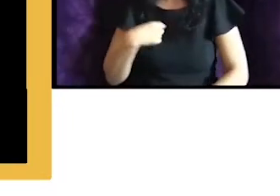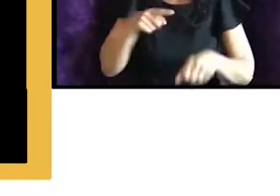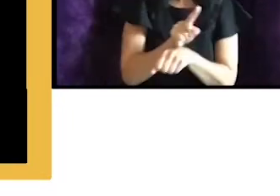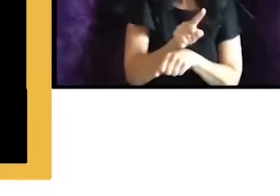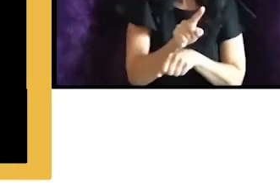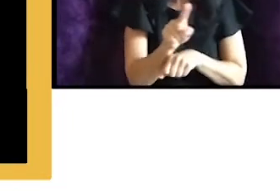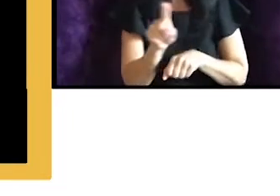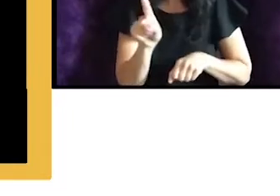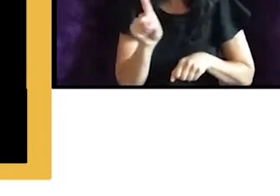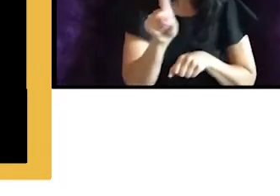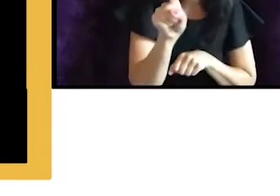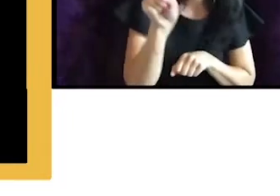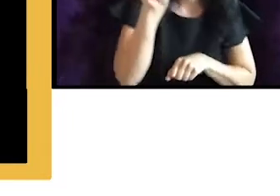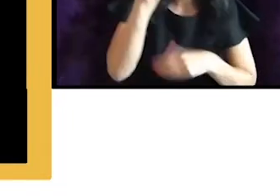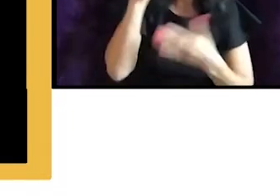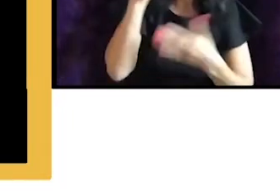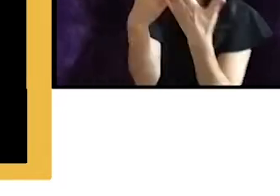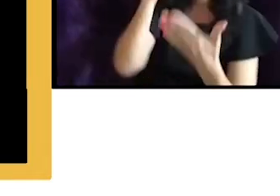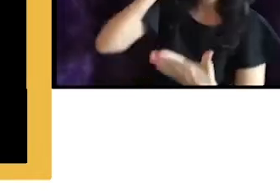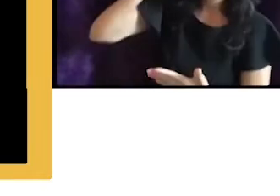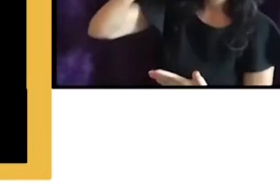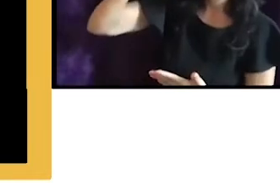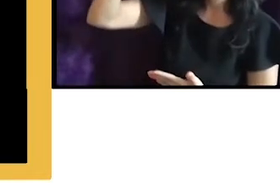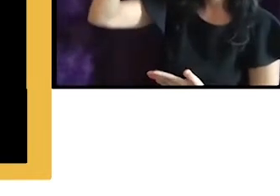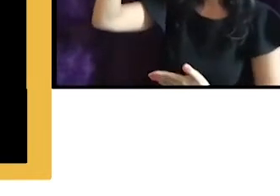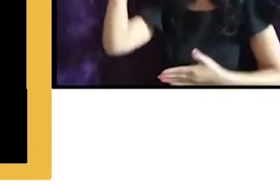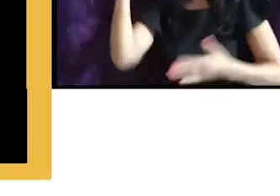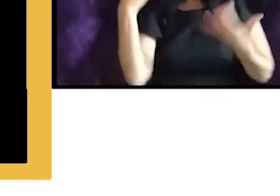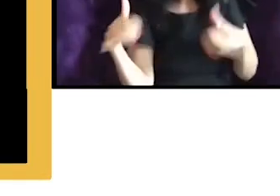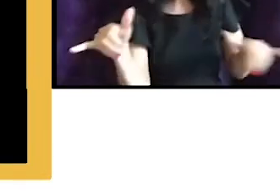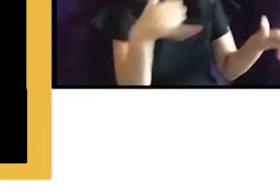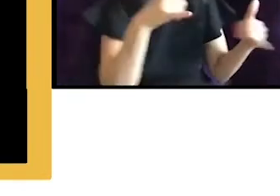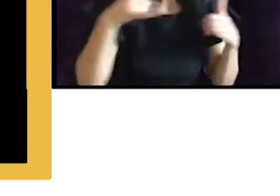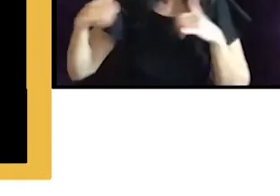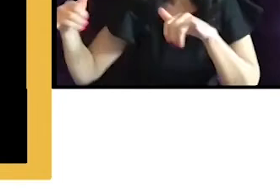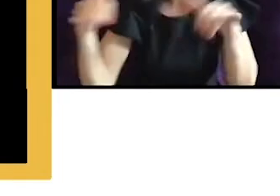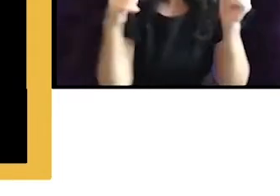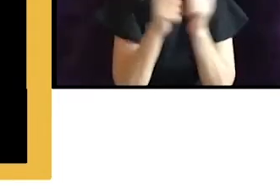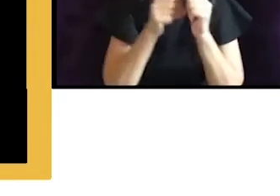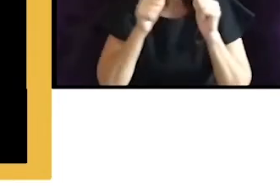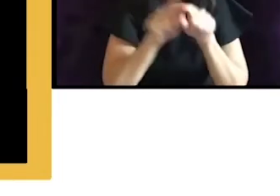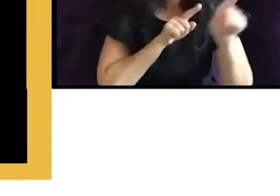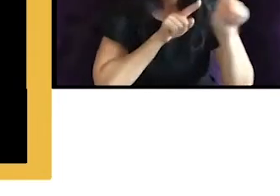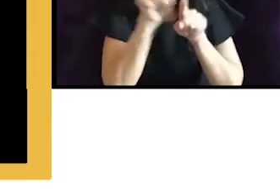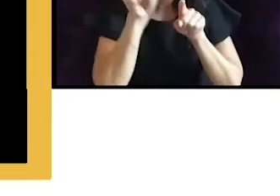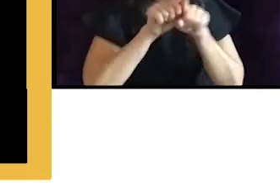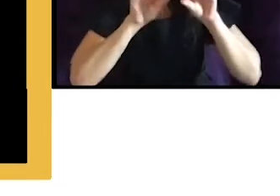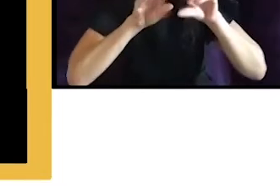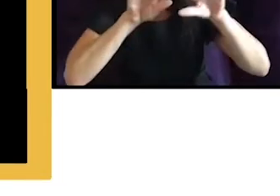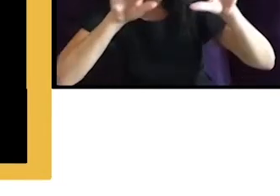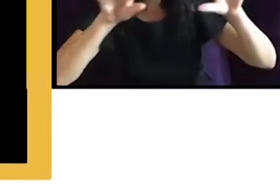Fly me to the moon, let me play among the stars.